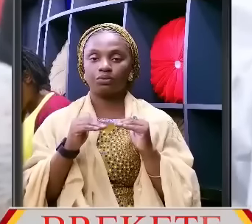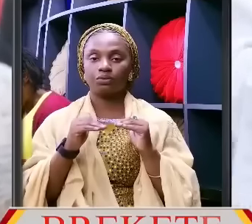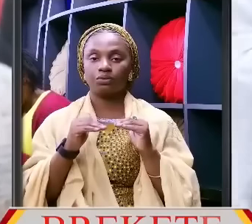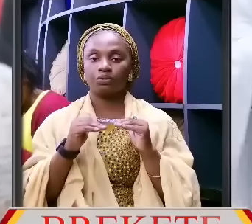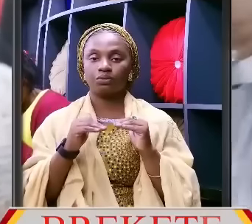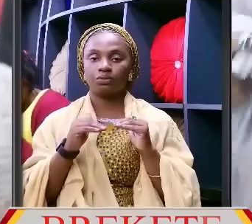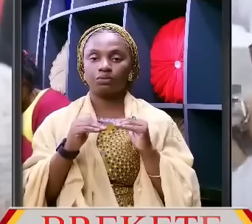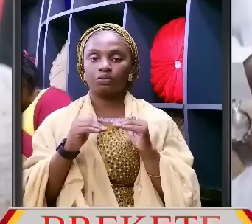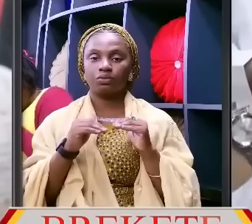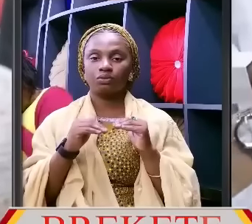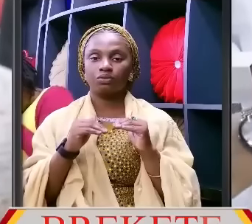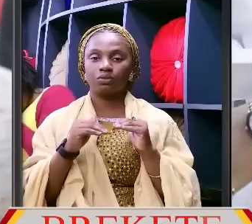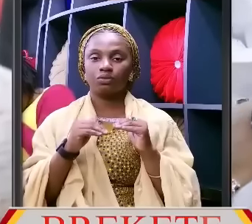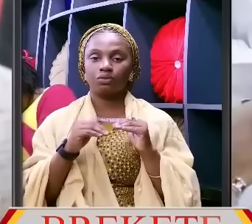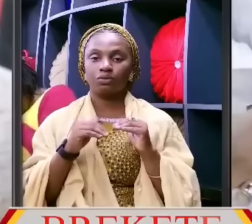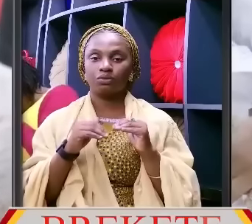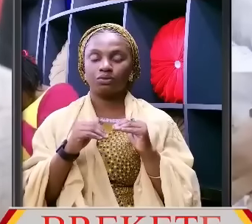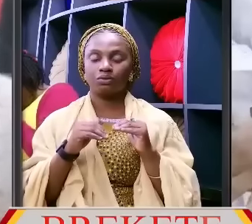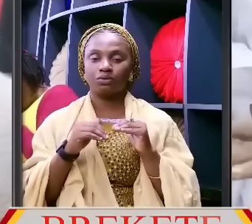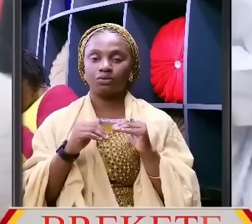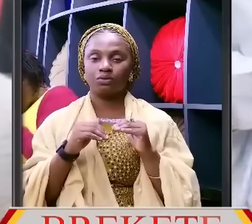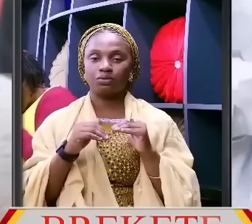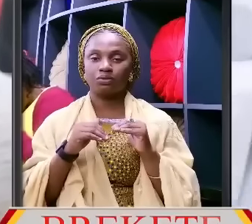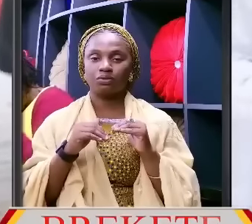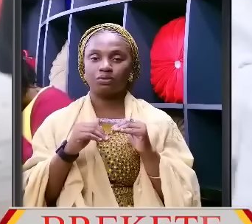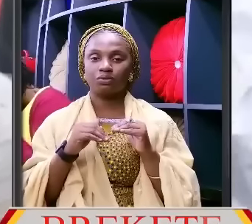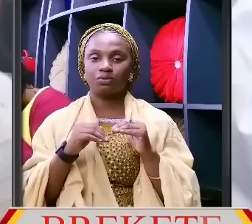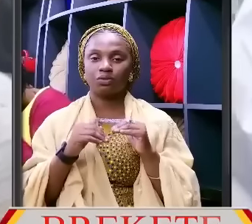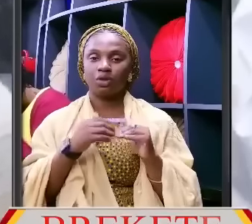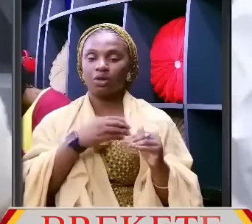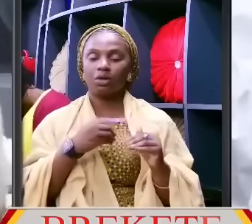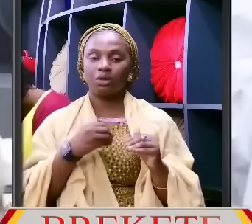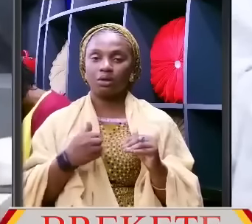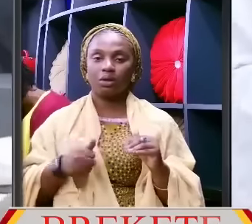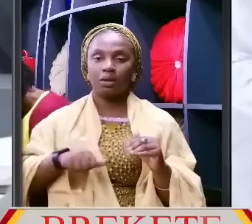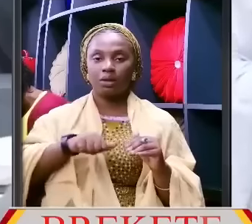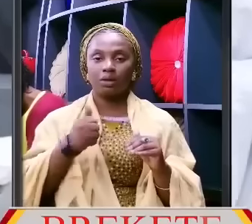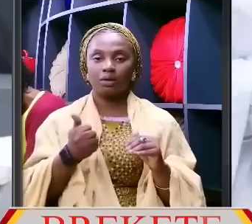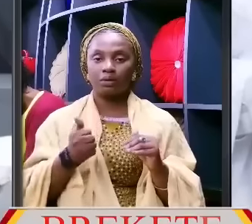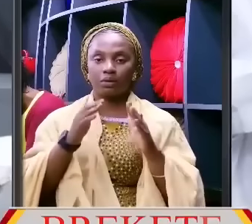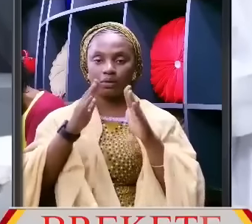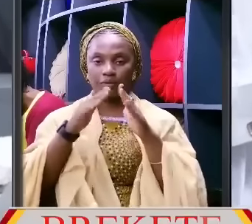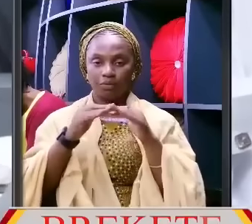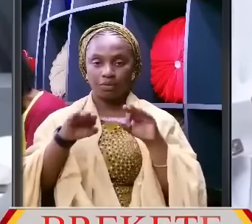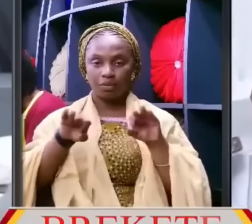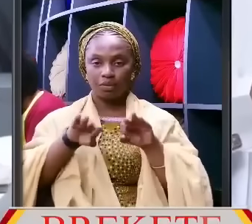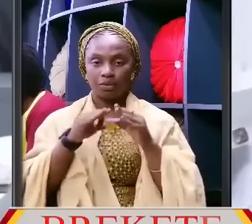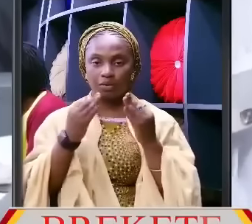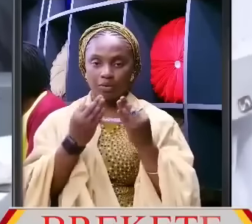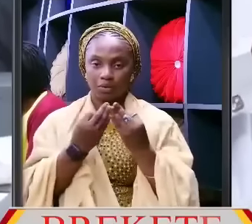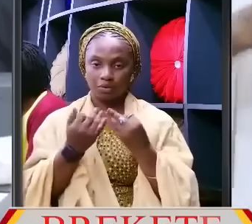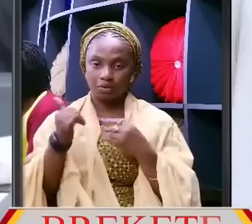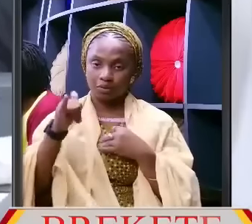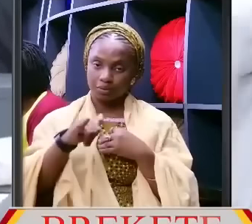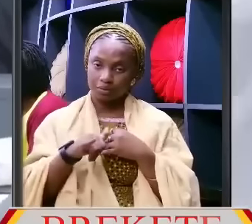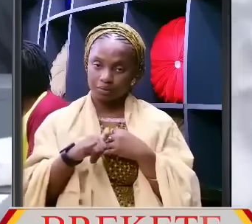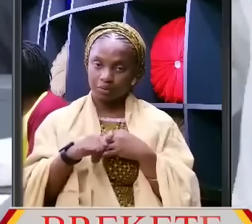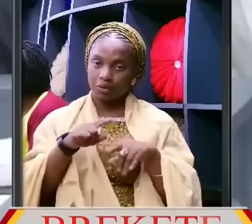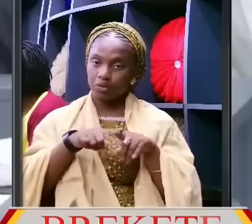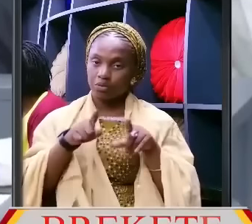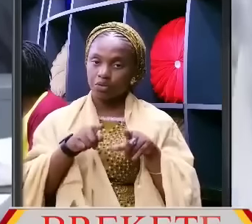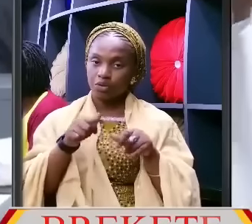the general family house day. Abi? Yes. And another family house day. No, one family house. Now one family house. Mm-hmm.